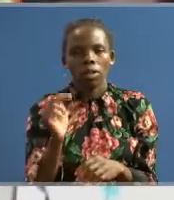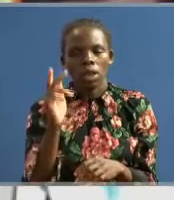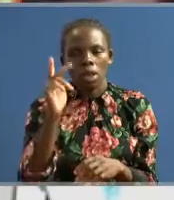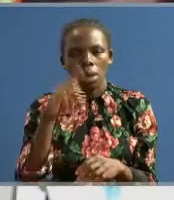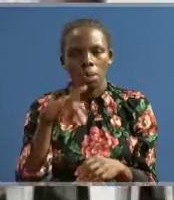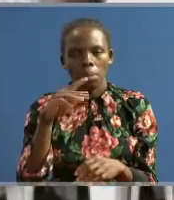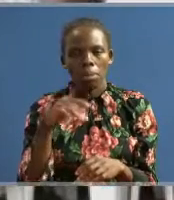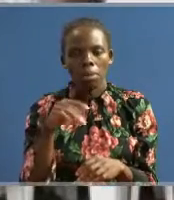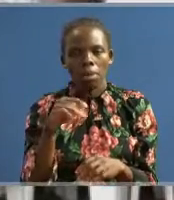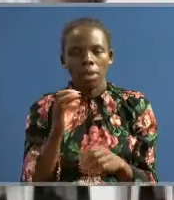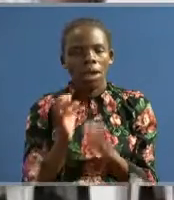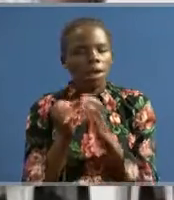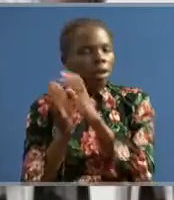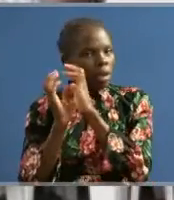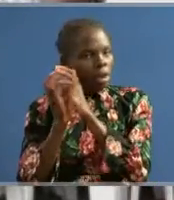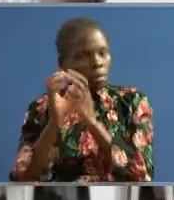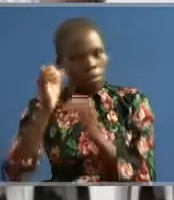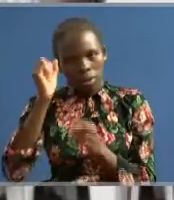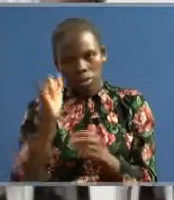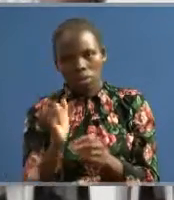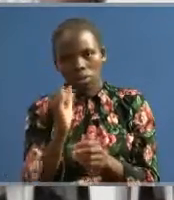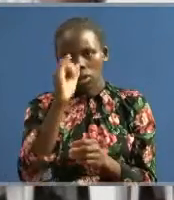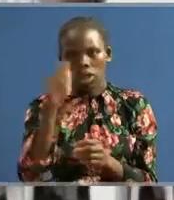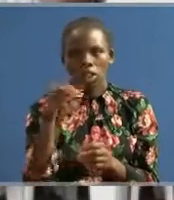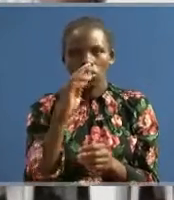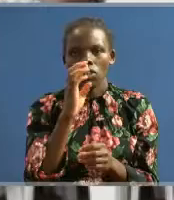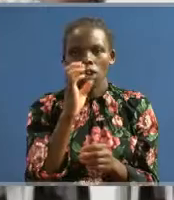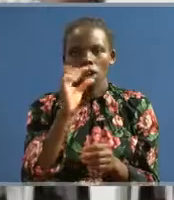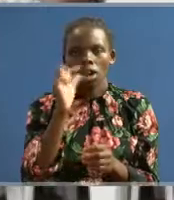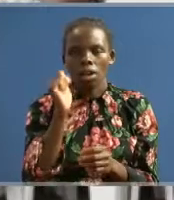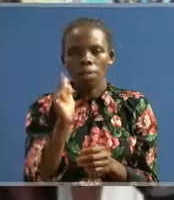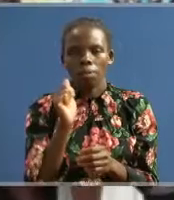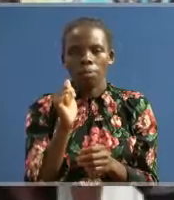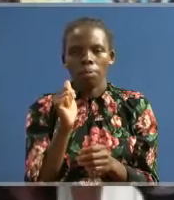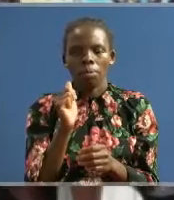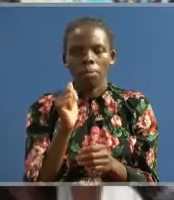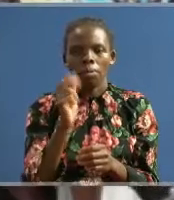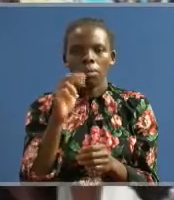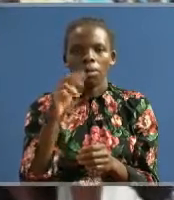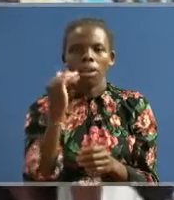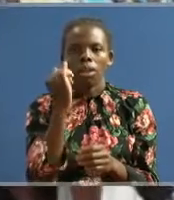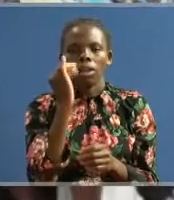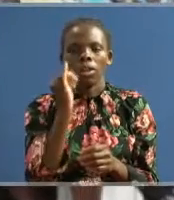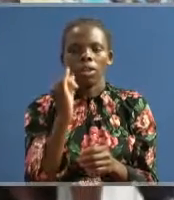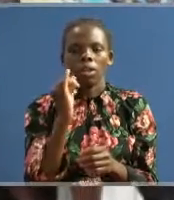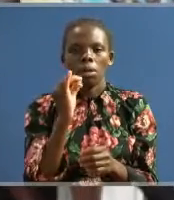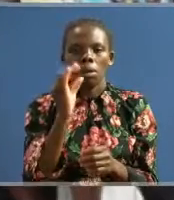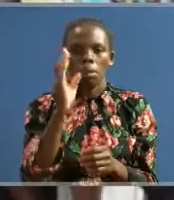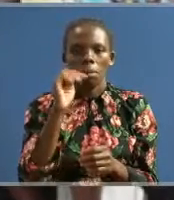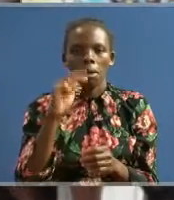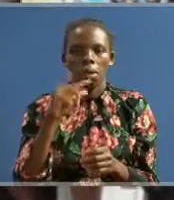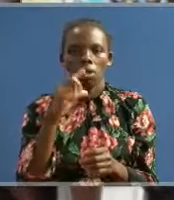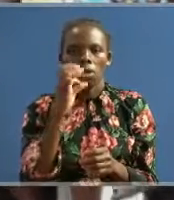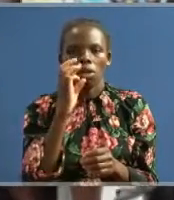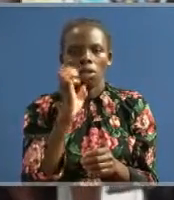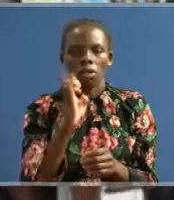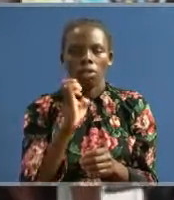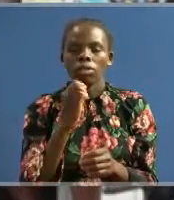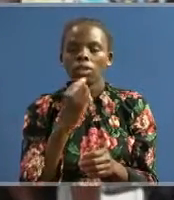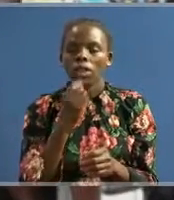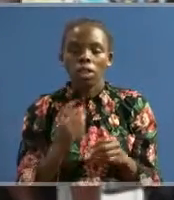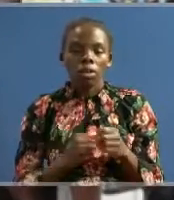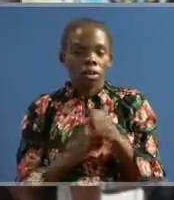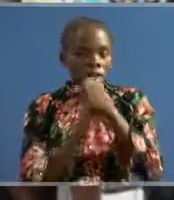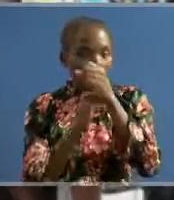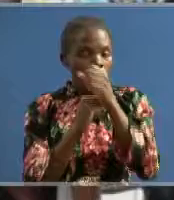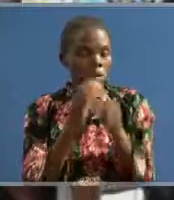Baya, his Kilifi South counterpart Ken Chonga, Magarini MP Michael Kingi. All the legislators say they will support